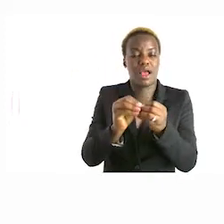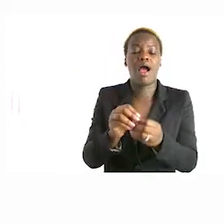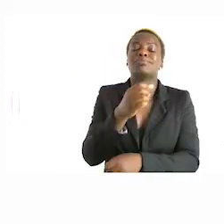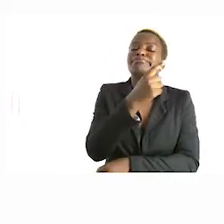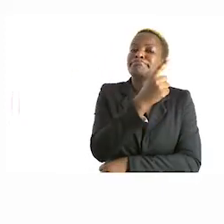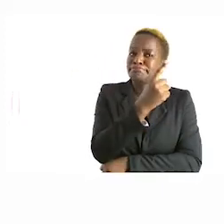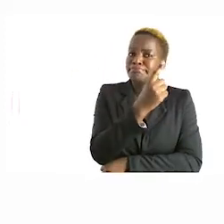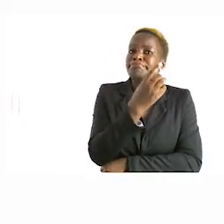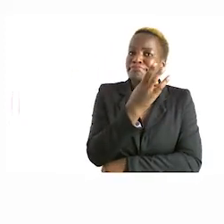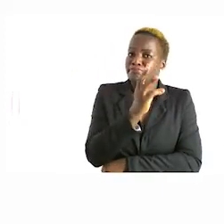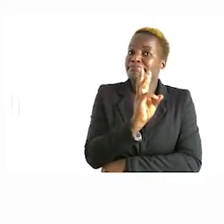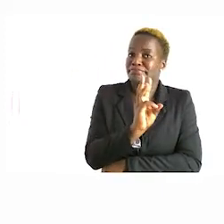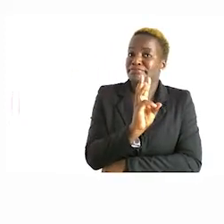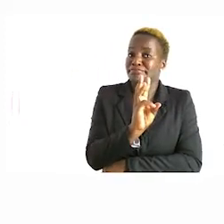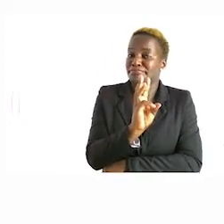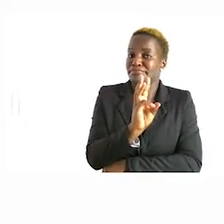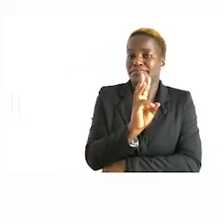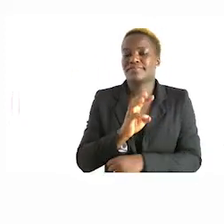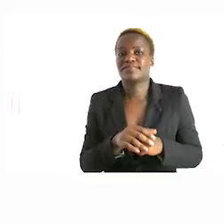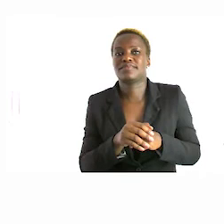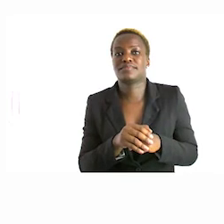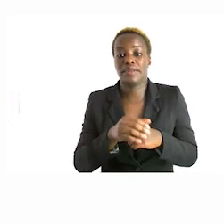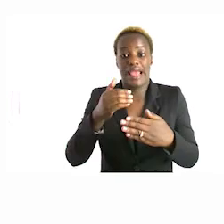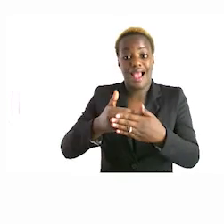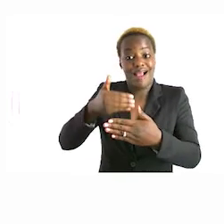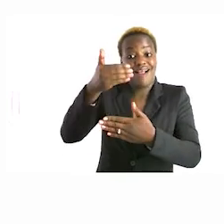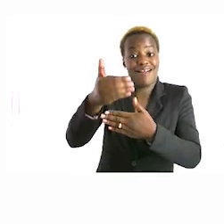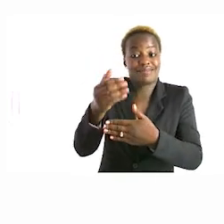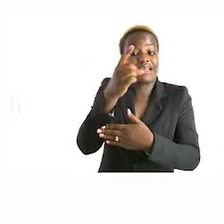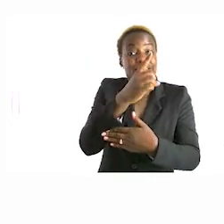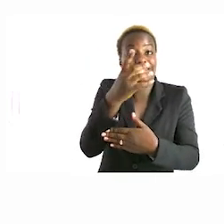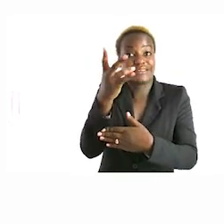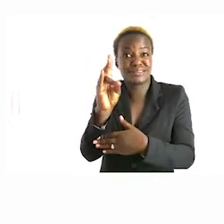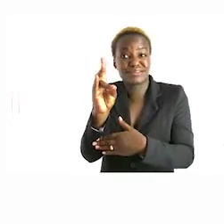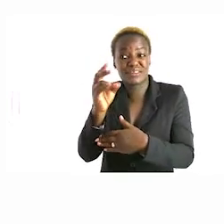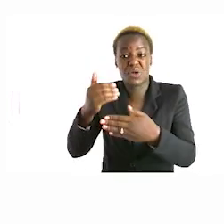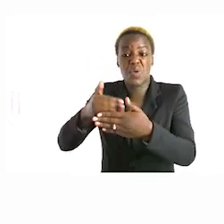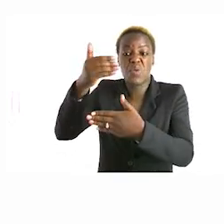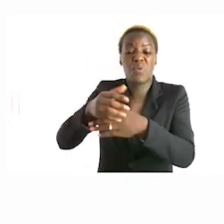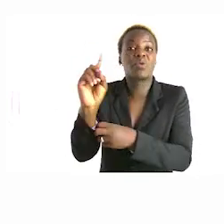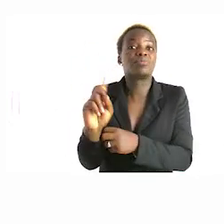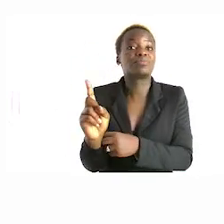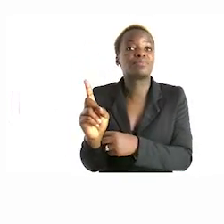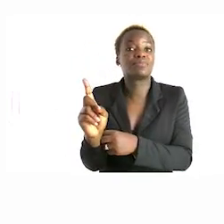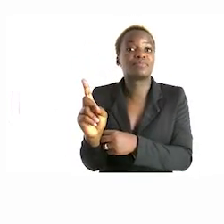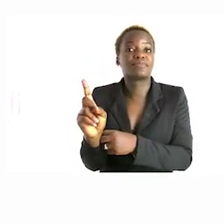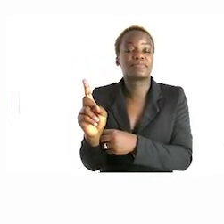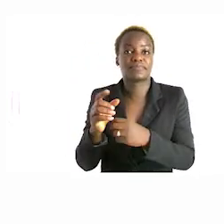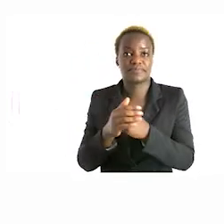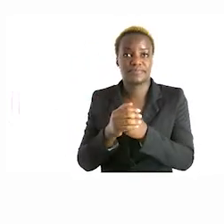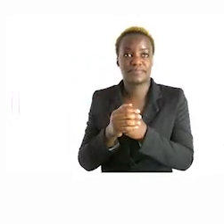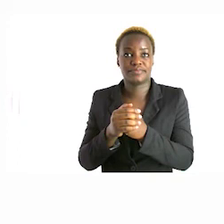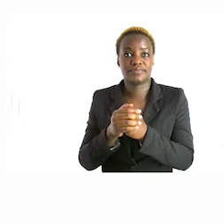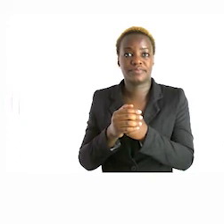16, very good, awesome. And now after we say 70, there's a number, 17, there's a number that follows.